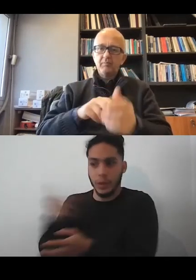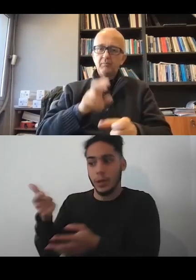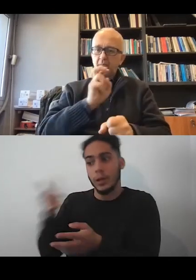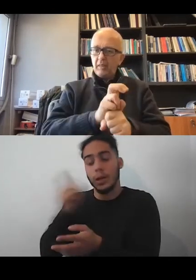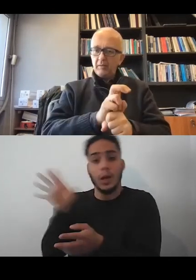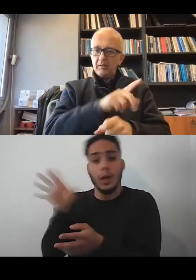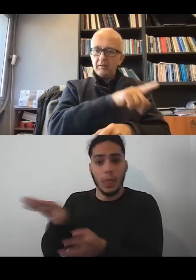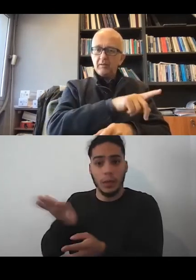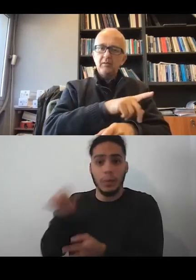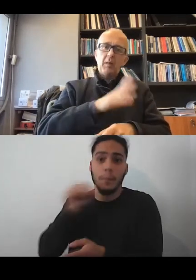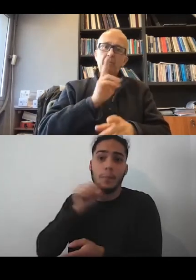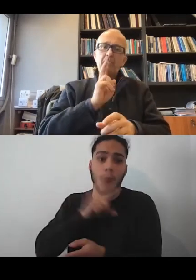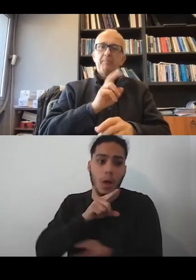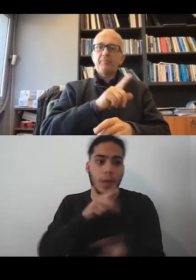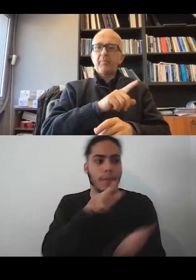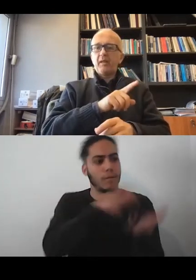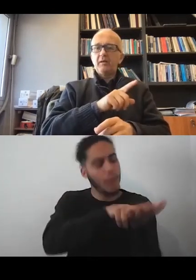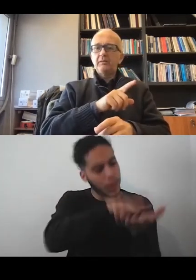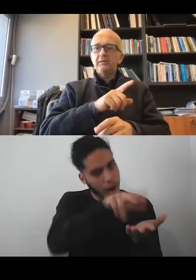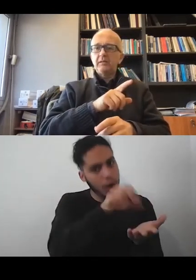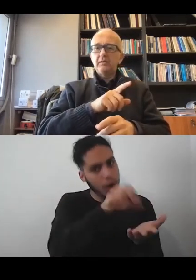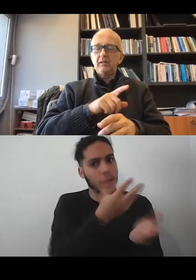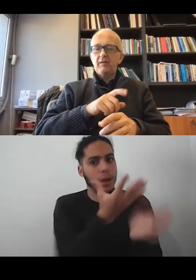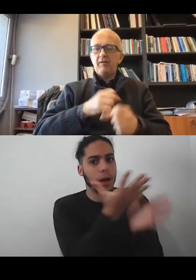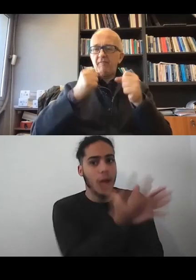on the database if it is correct.